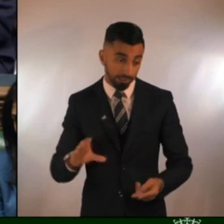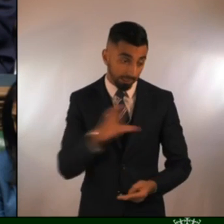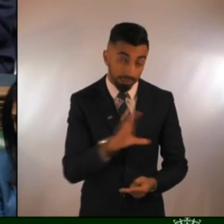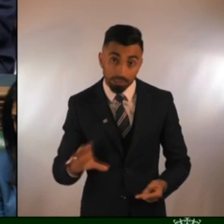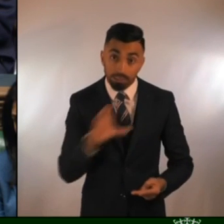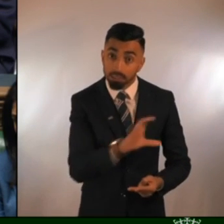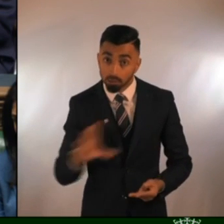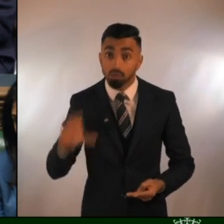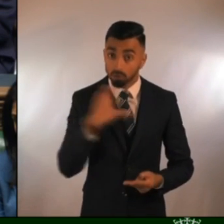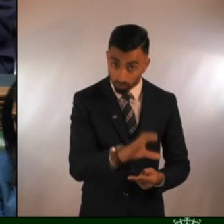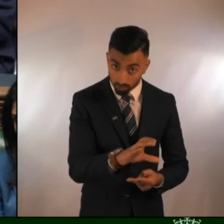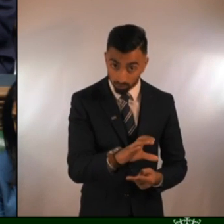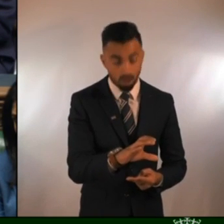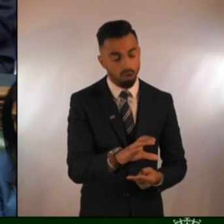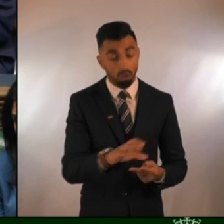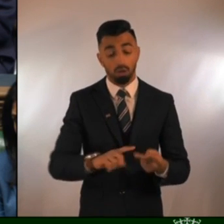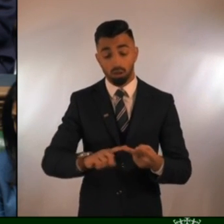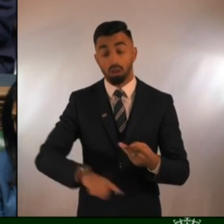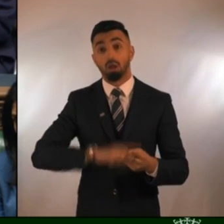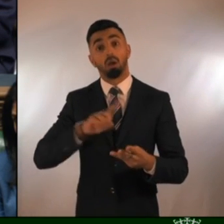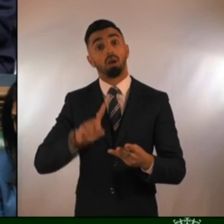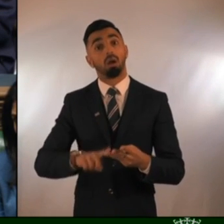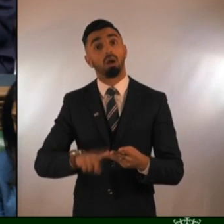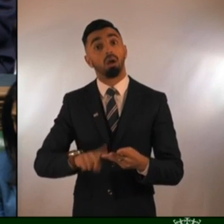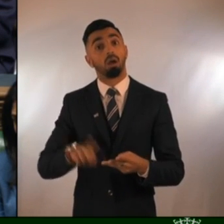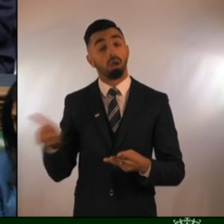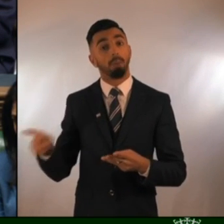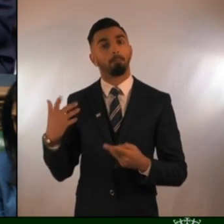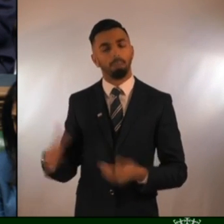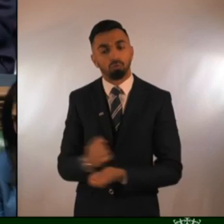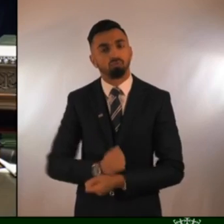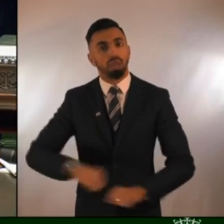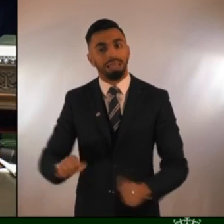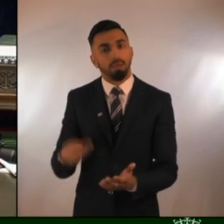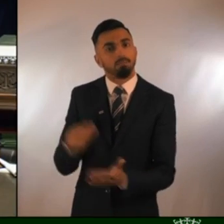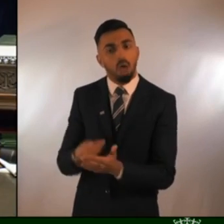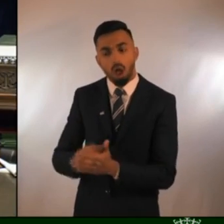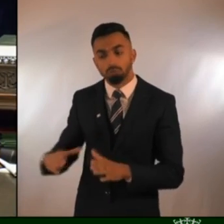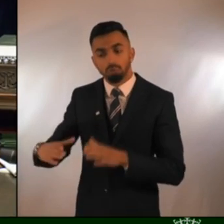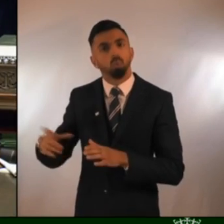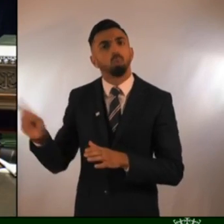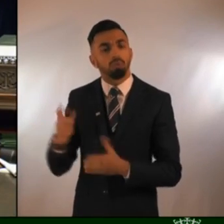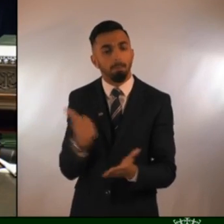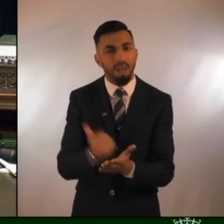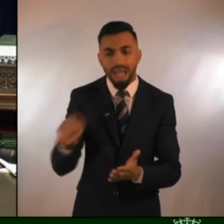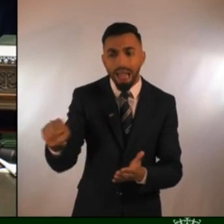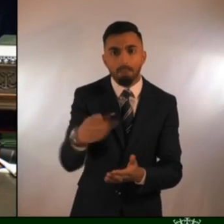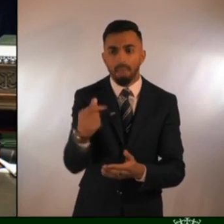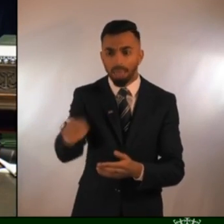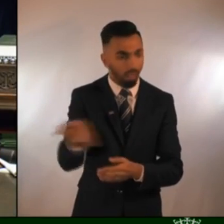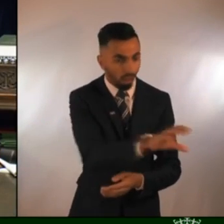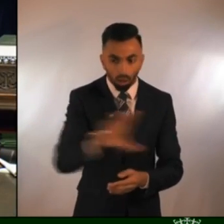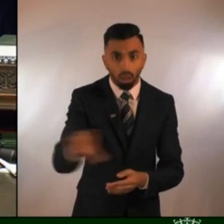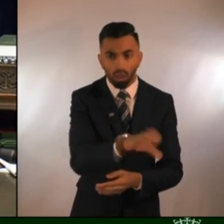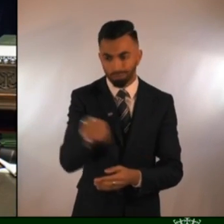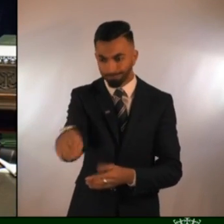real economy, and they have released the counter-cyclical buffer to further support the ability of banks to supply credit.